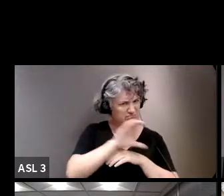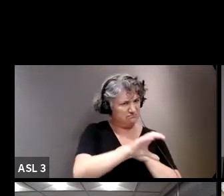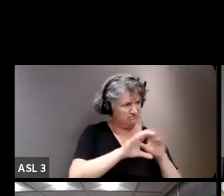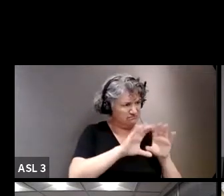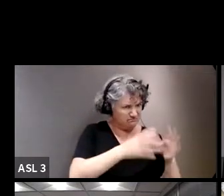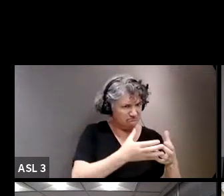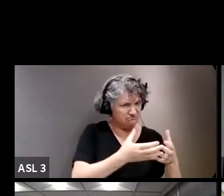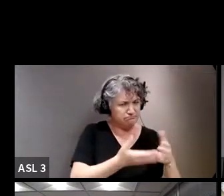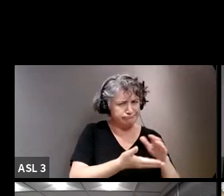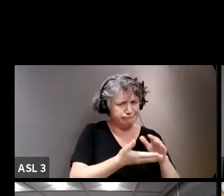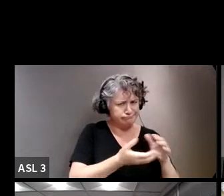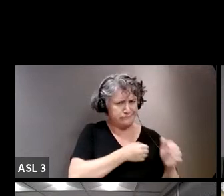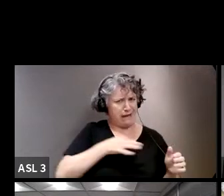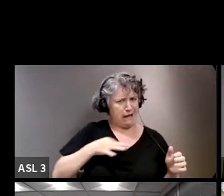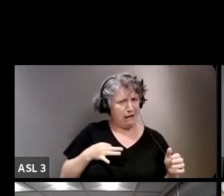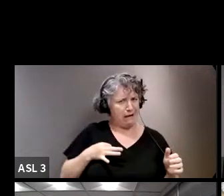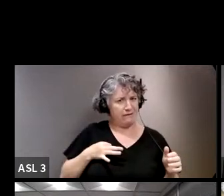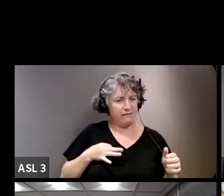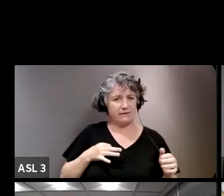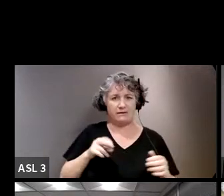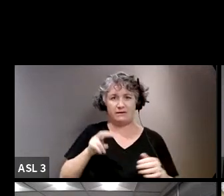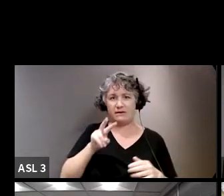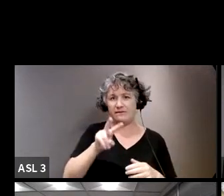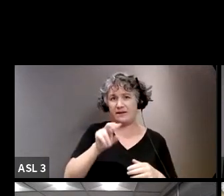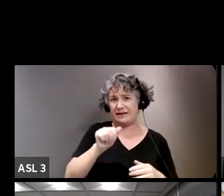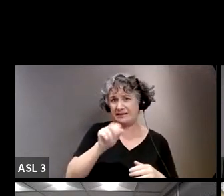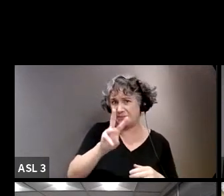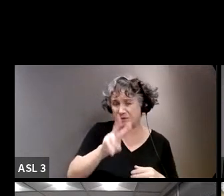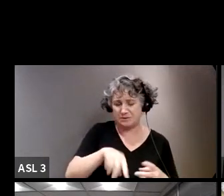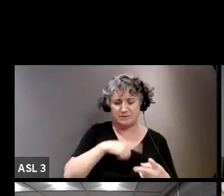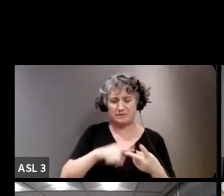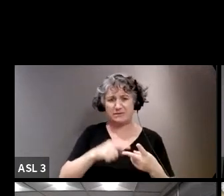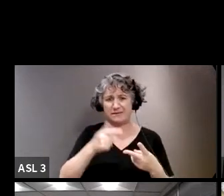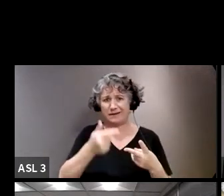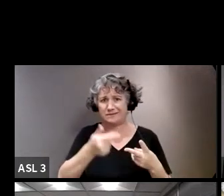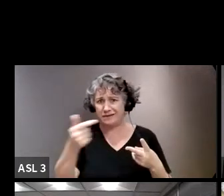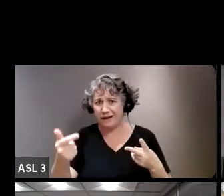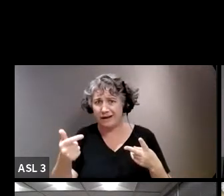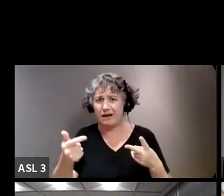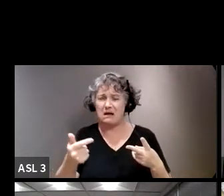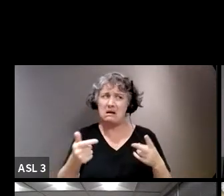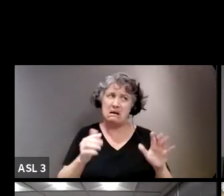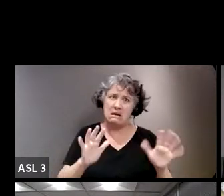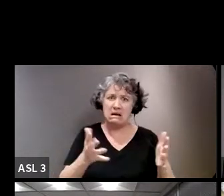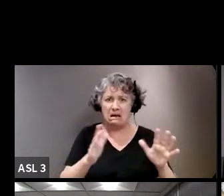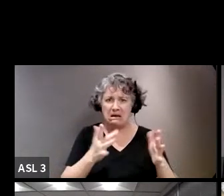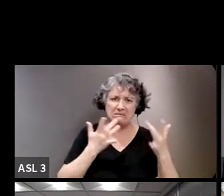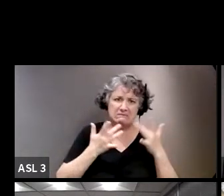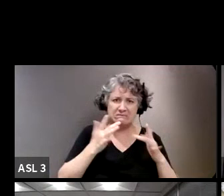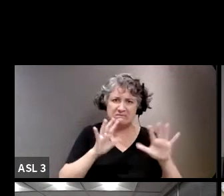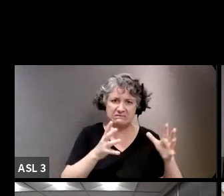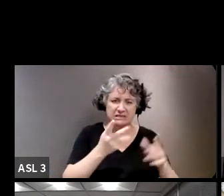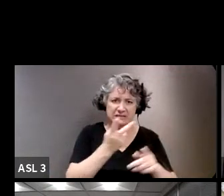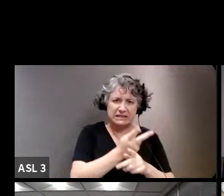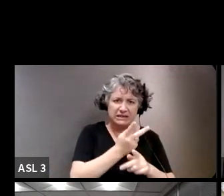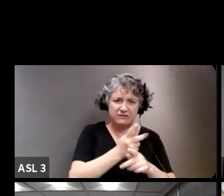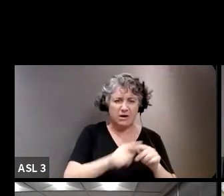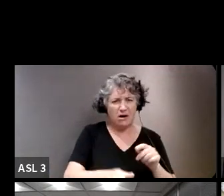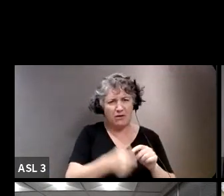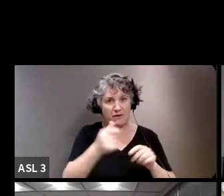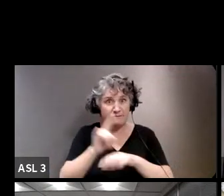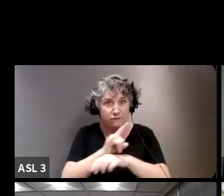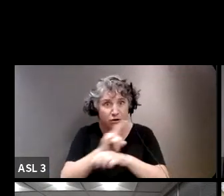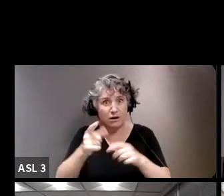that violence against women and guns and gangs are taken care of but is this sustainable to leave these other areas under resourced